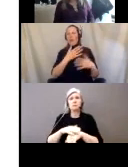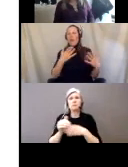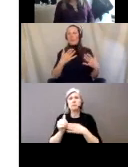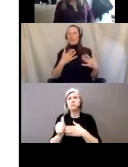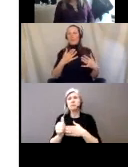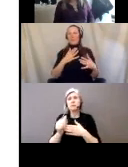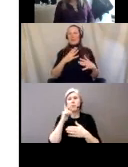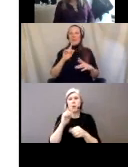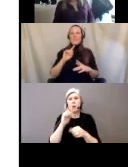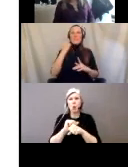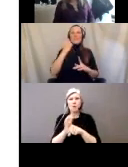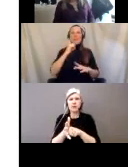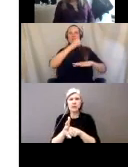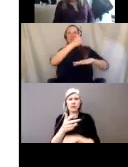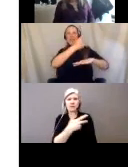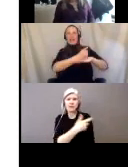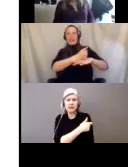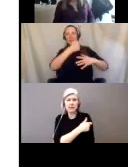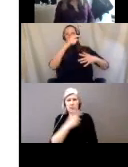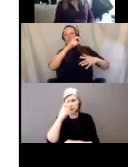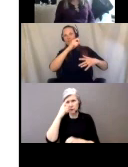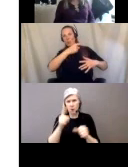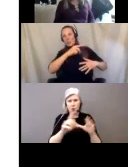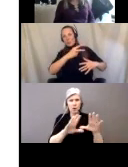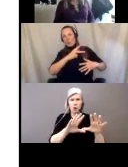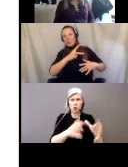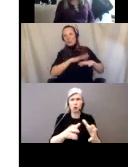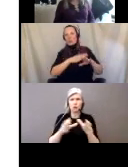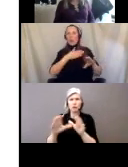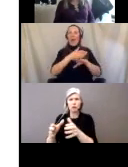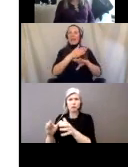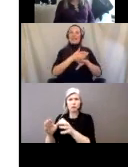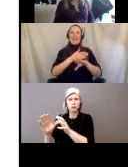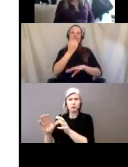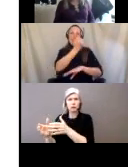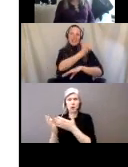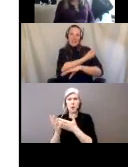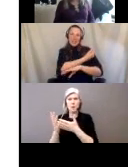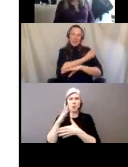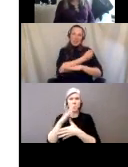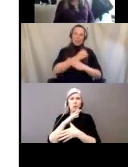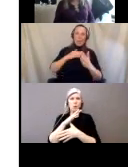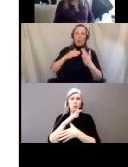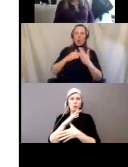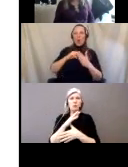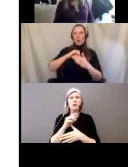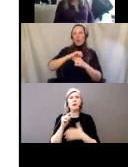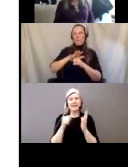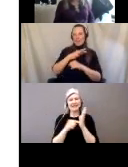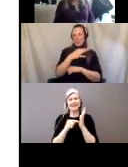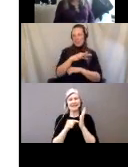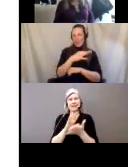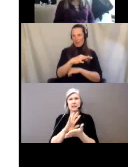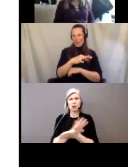Populations for COVID-19 Vaccination. So it includes some more rationale around that